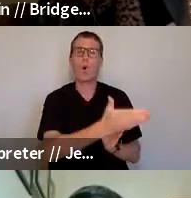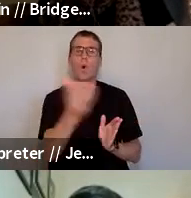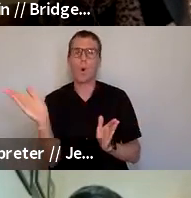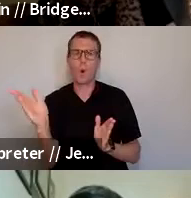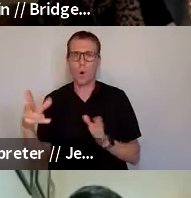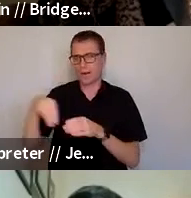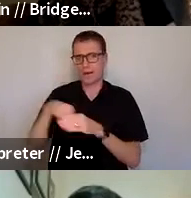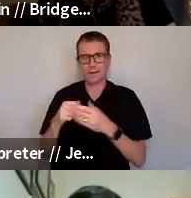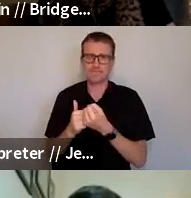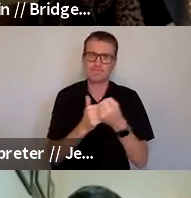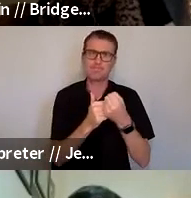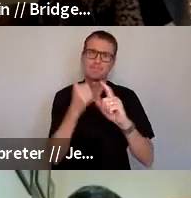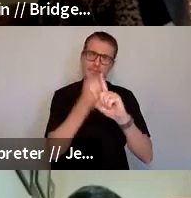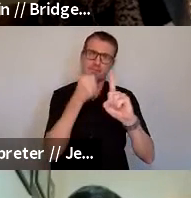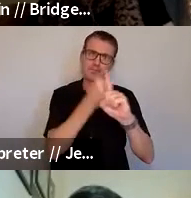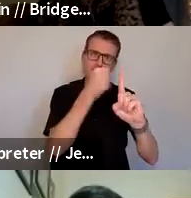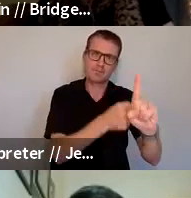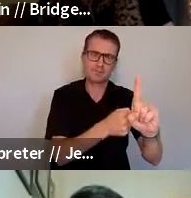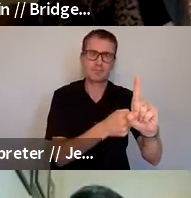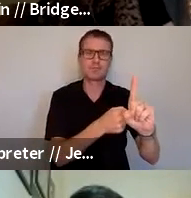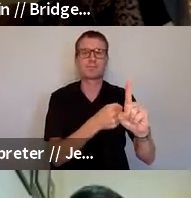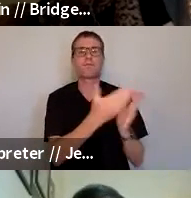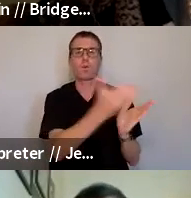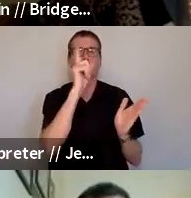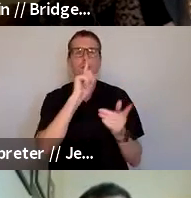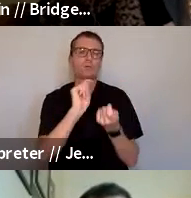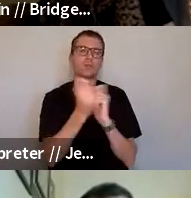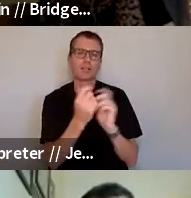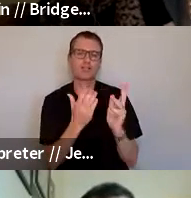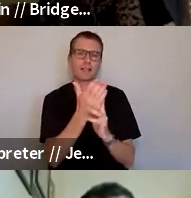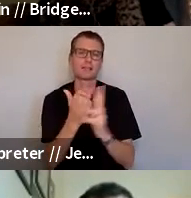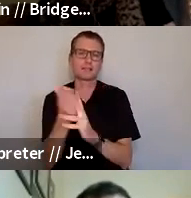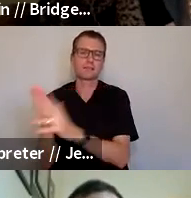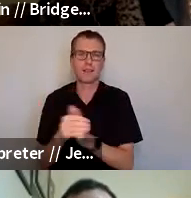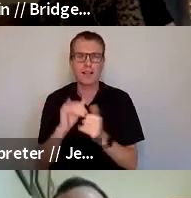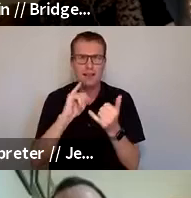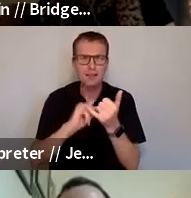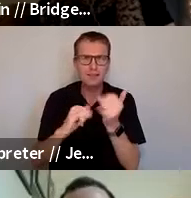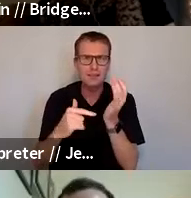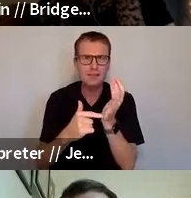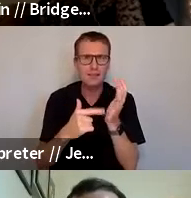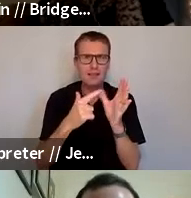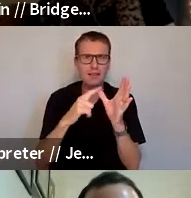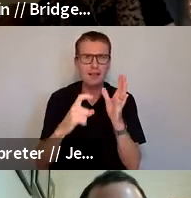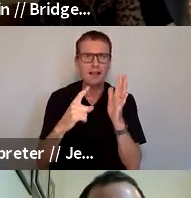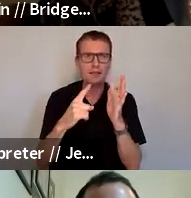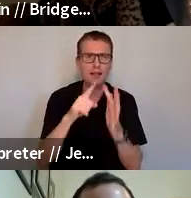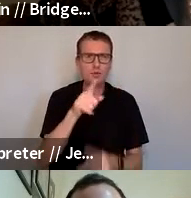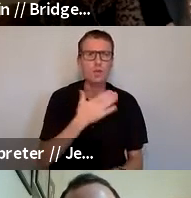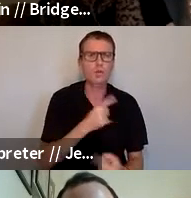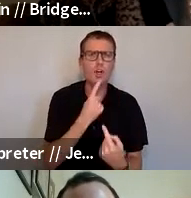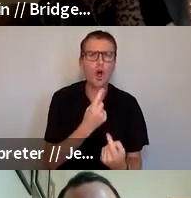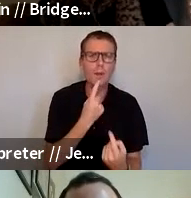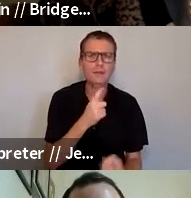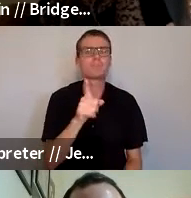advocating for practitioners. Stace, you wanted to say something? Oh yes, I just wanted